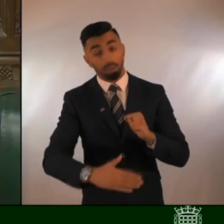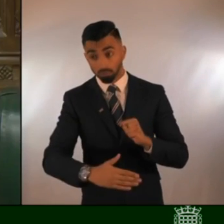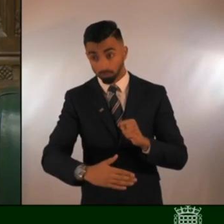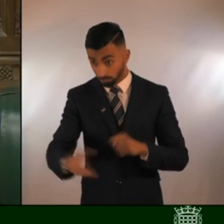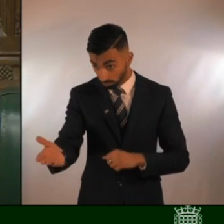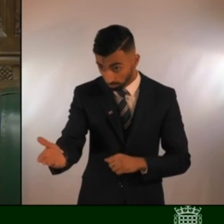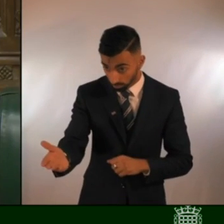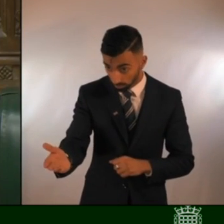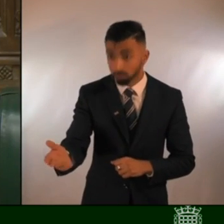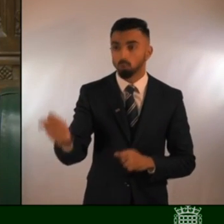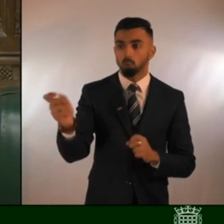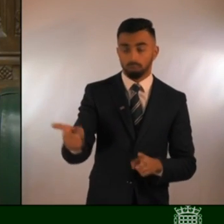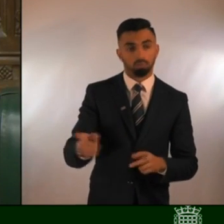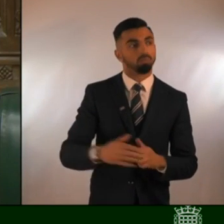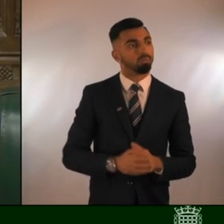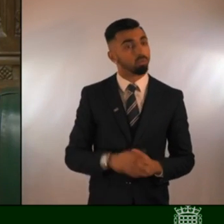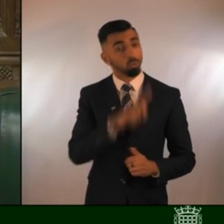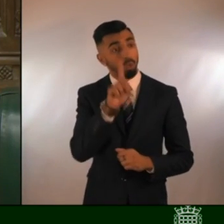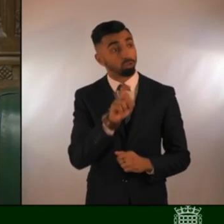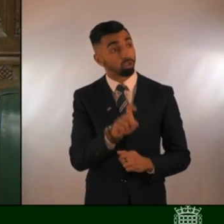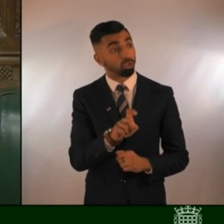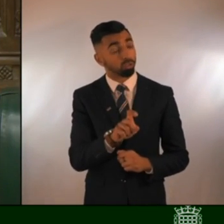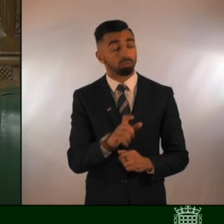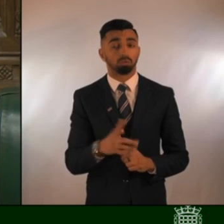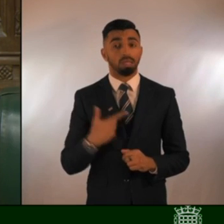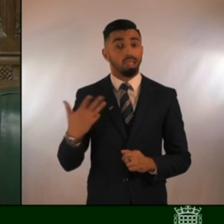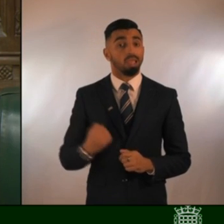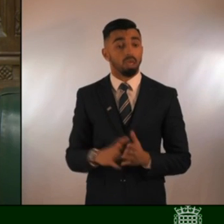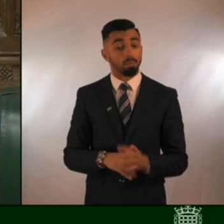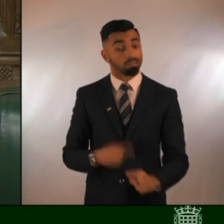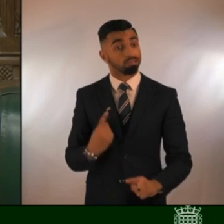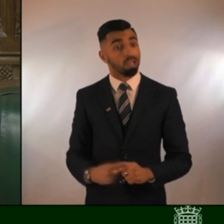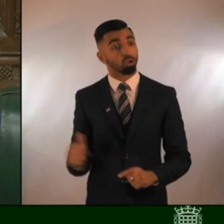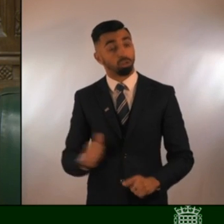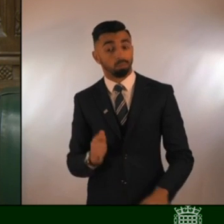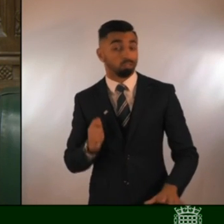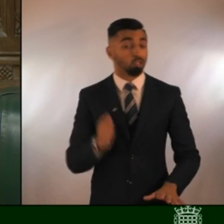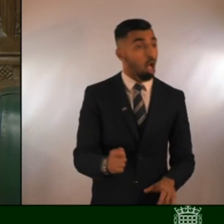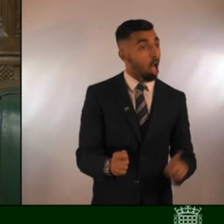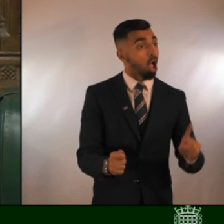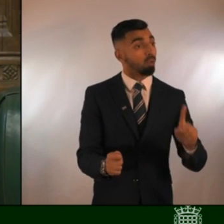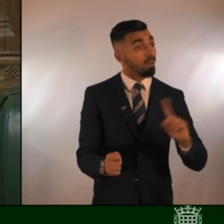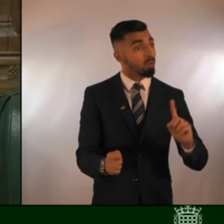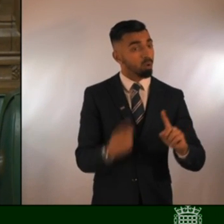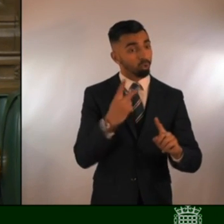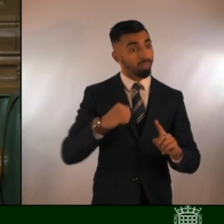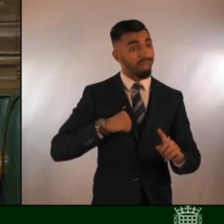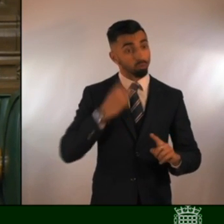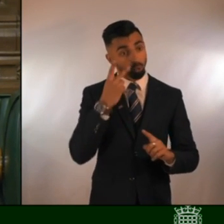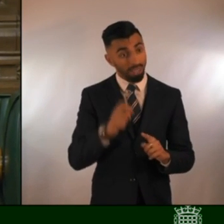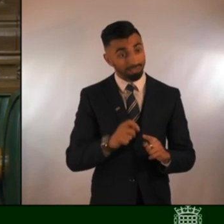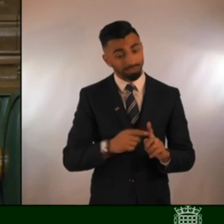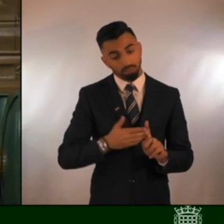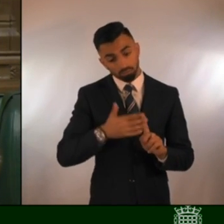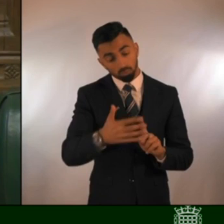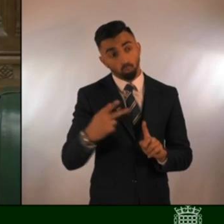The question is that income tax is charged for the tax year 2020 to 21, and it is